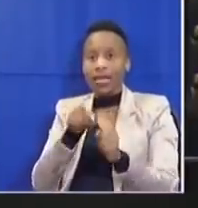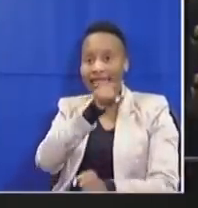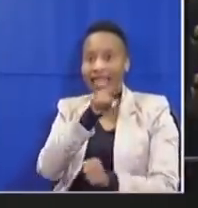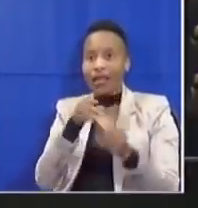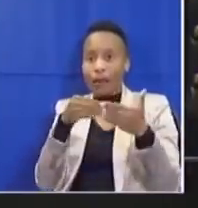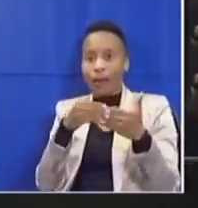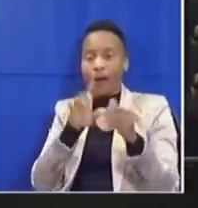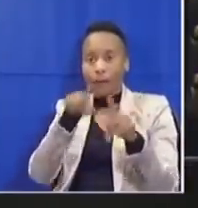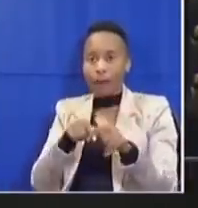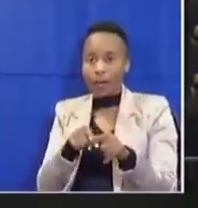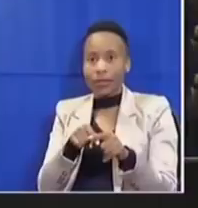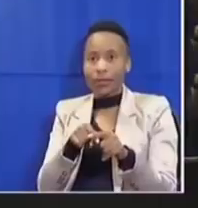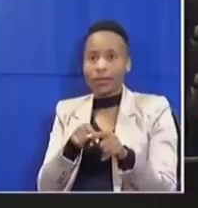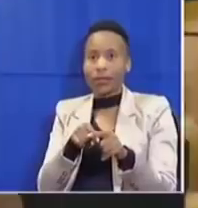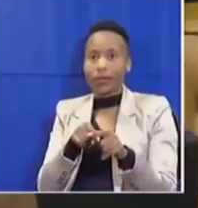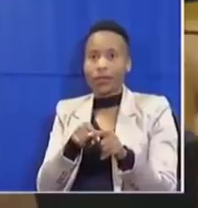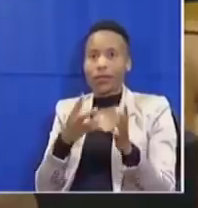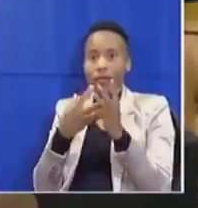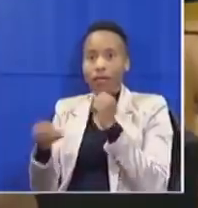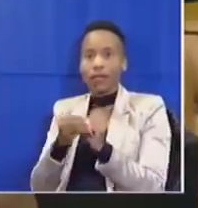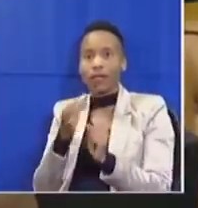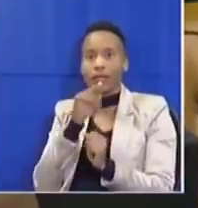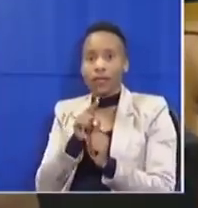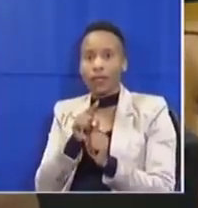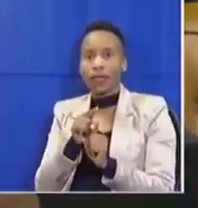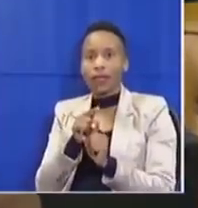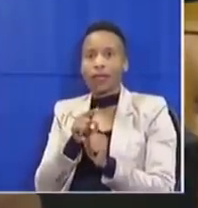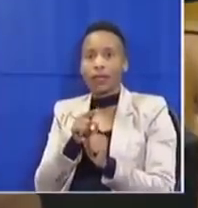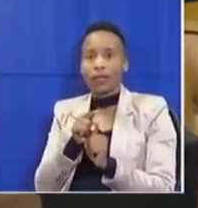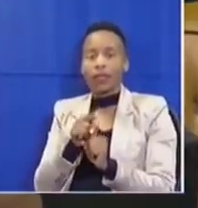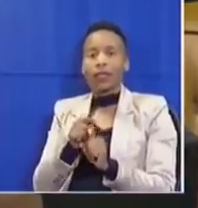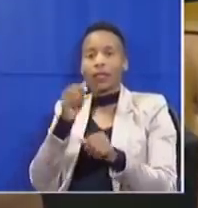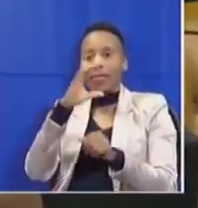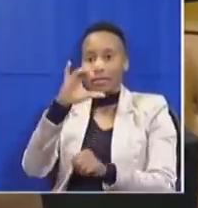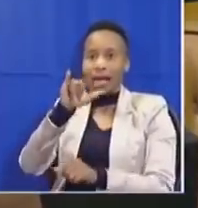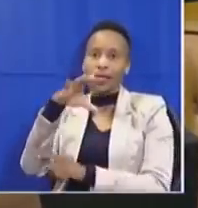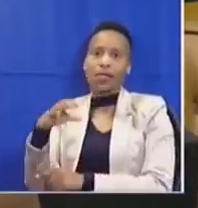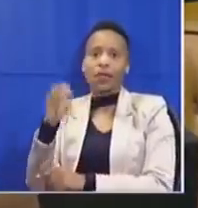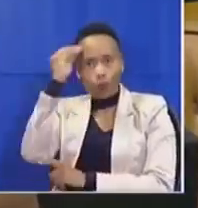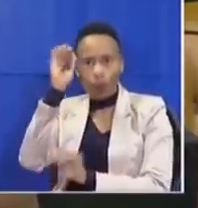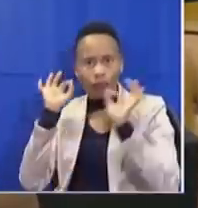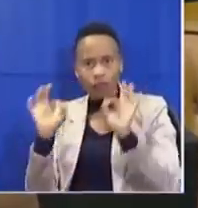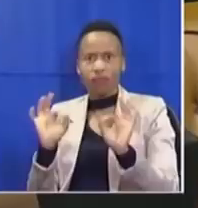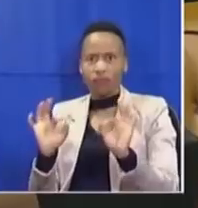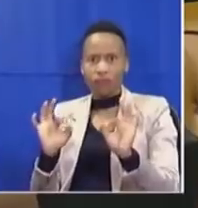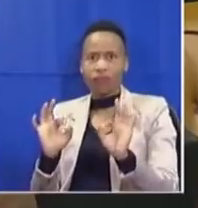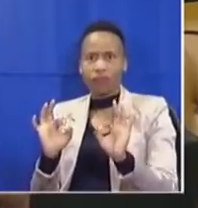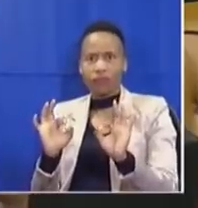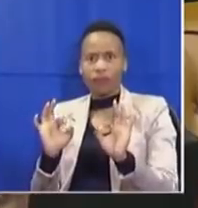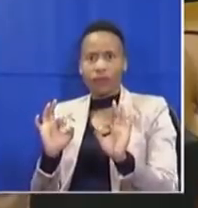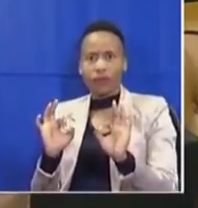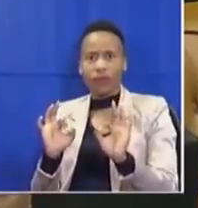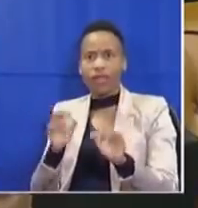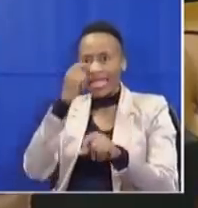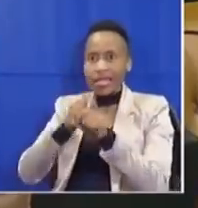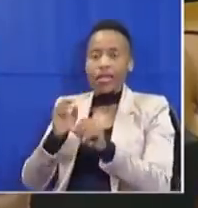withdraw whatever you have said about the Commander-in-Chief. He knows as well, he must bring a substantive motion to